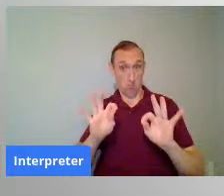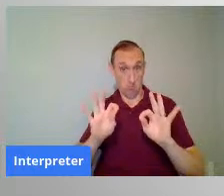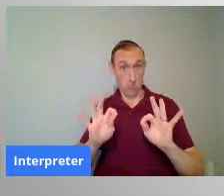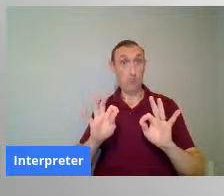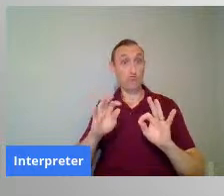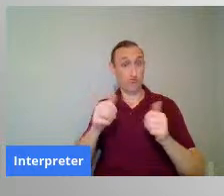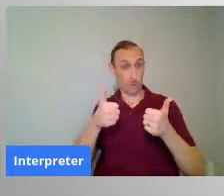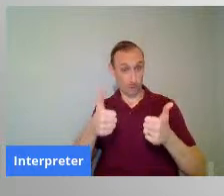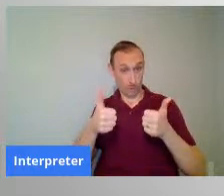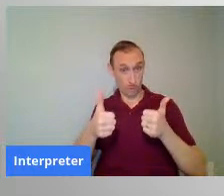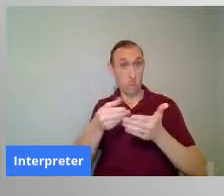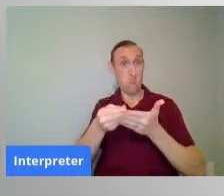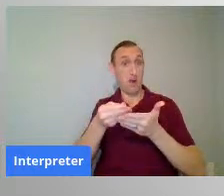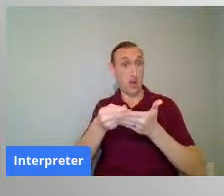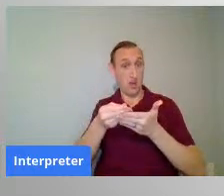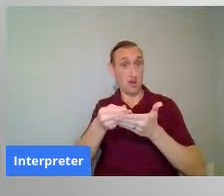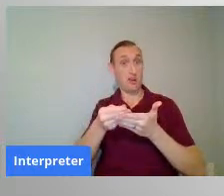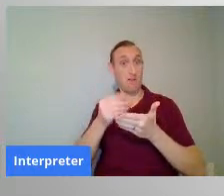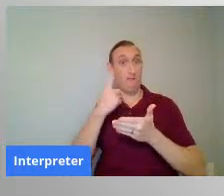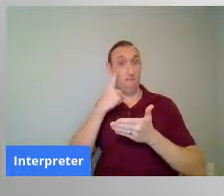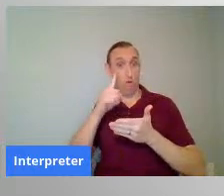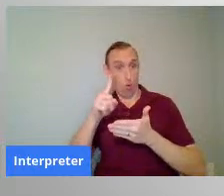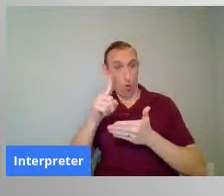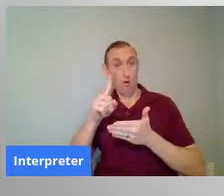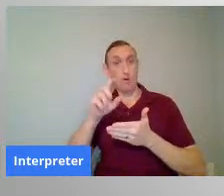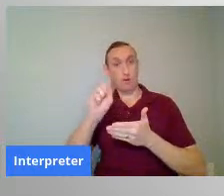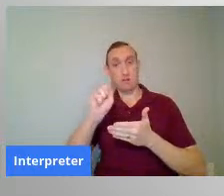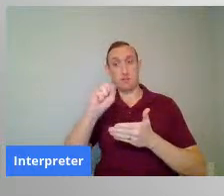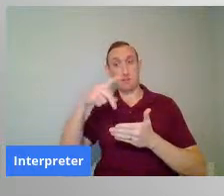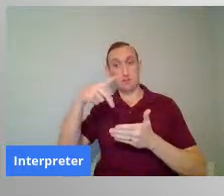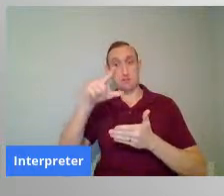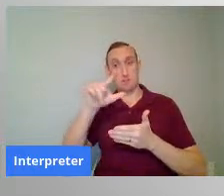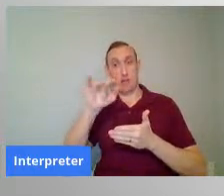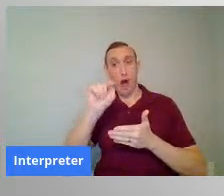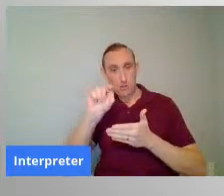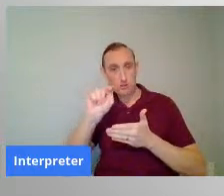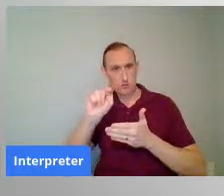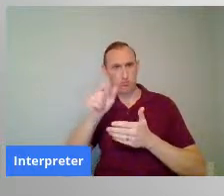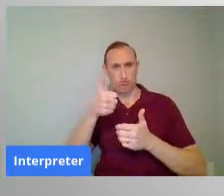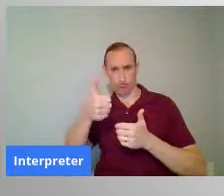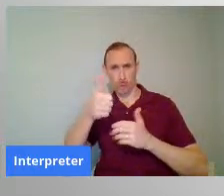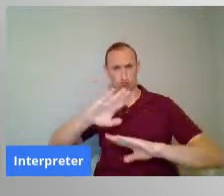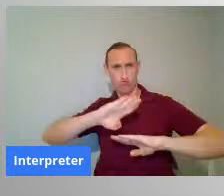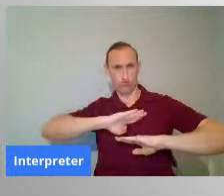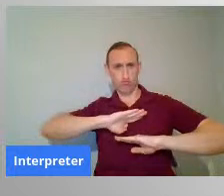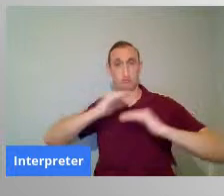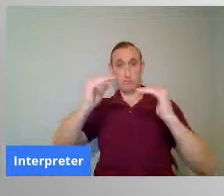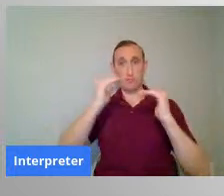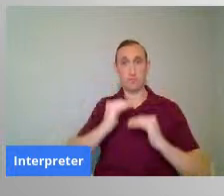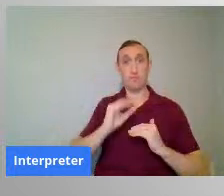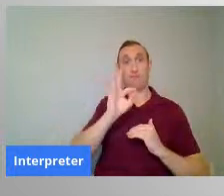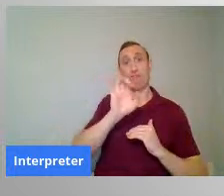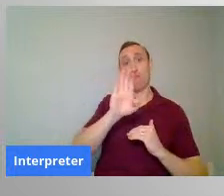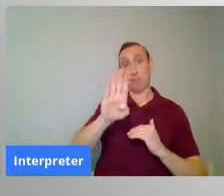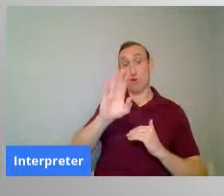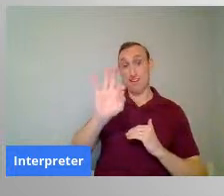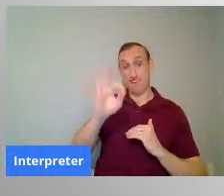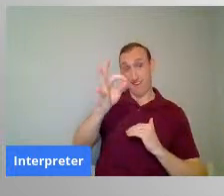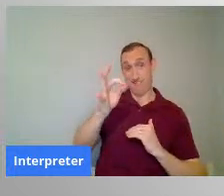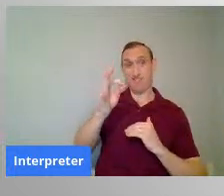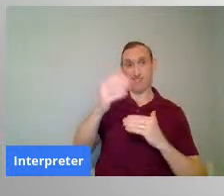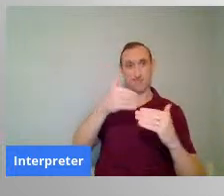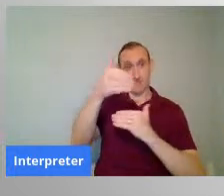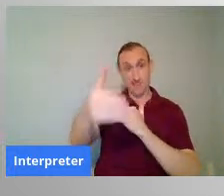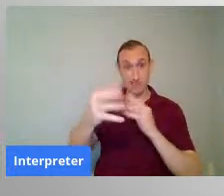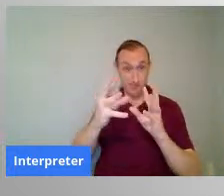shape in terms of the finances for SPLOST. And then just finally, February 9th is our next meeting. So if someone